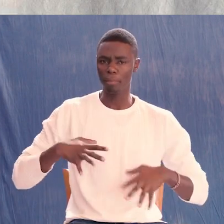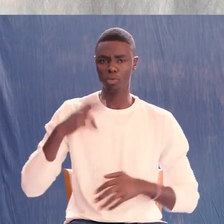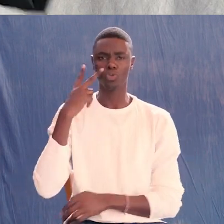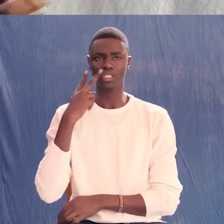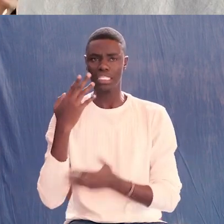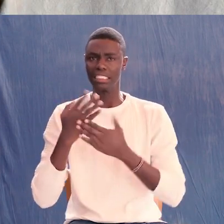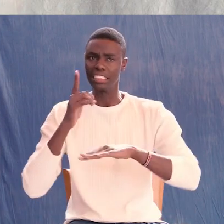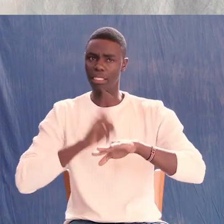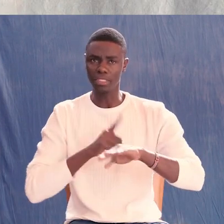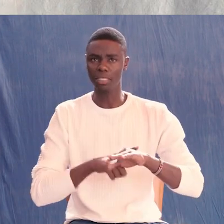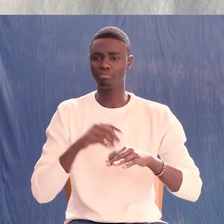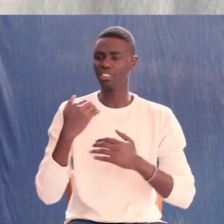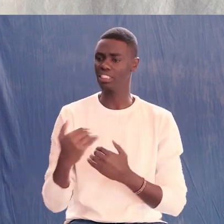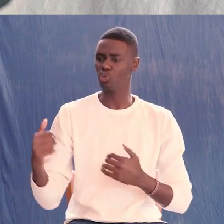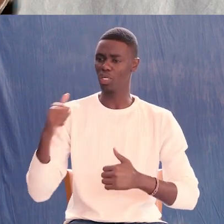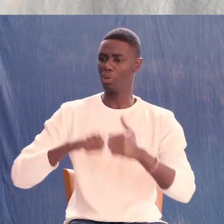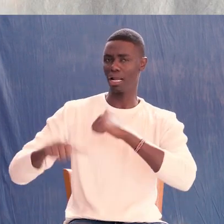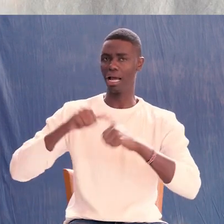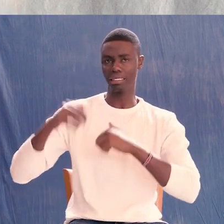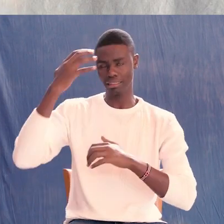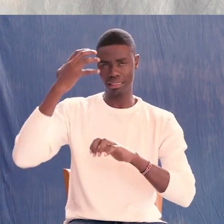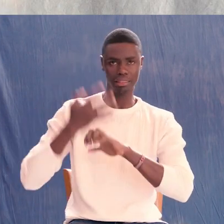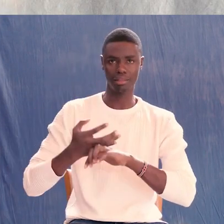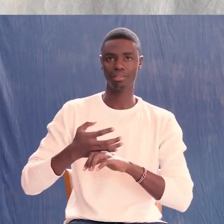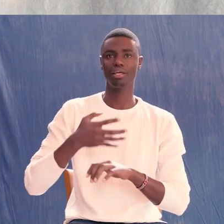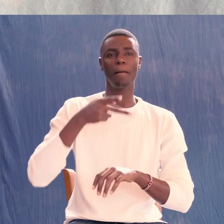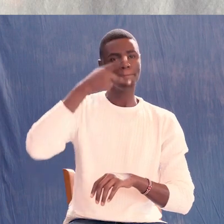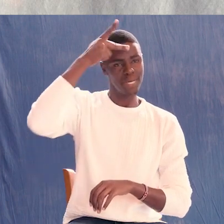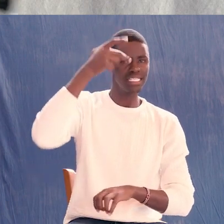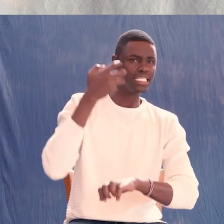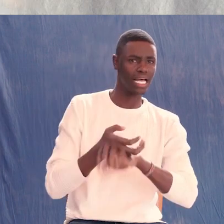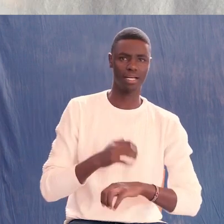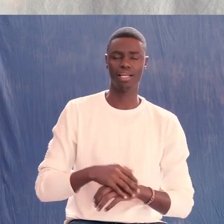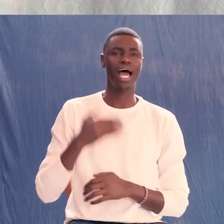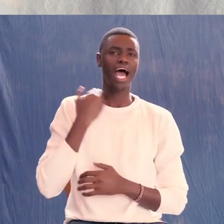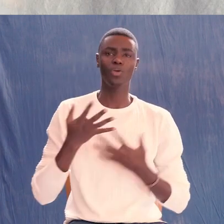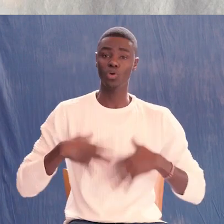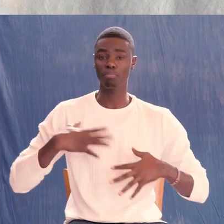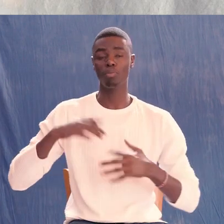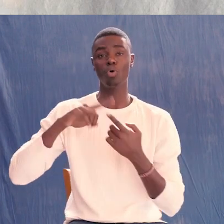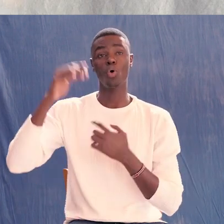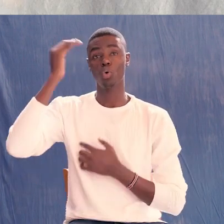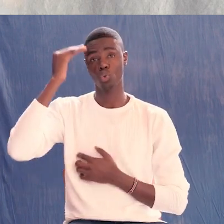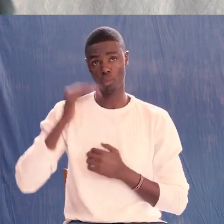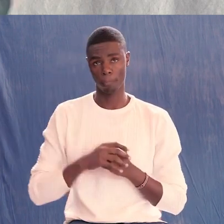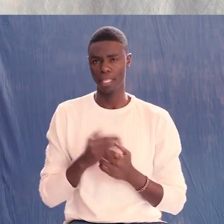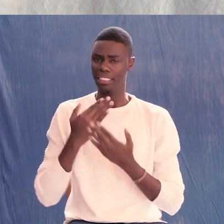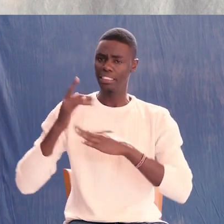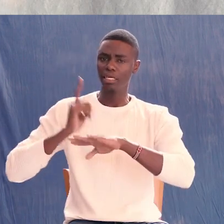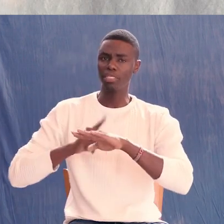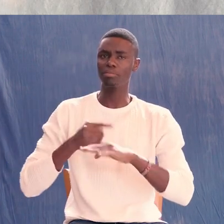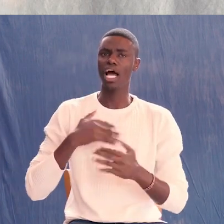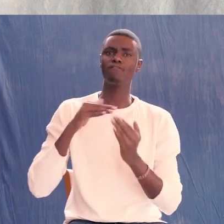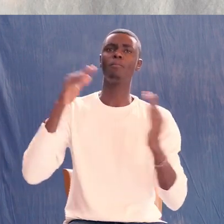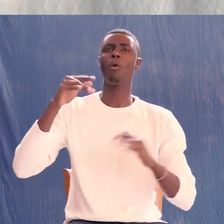sometimes our kids act up, it's hard, parenting. I don't want people to know that sometimes there's